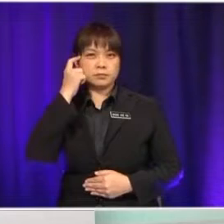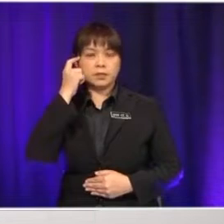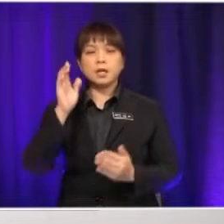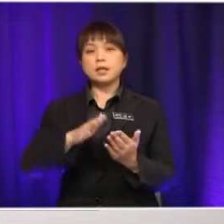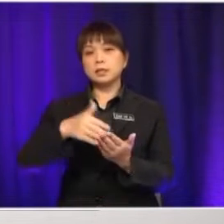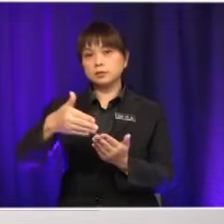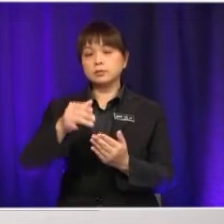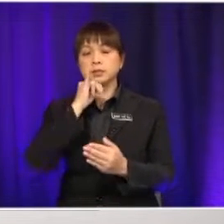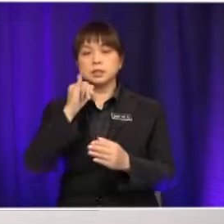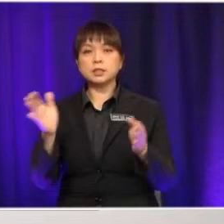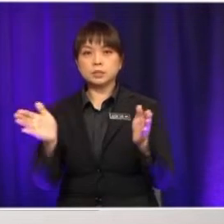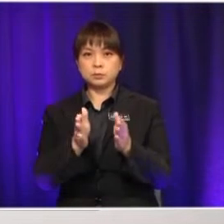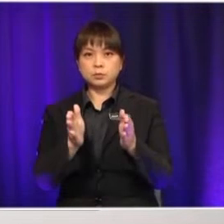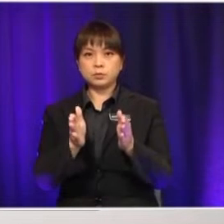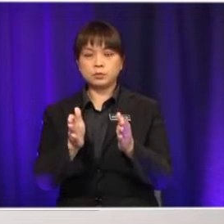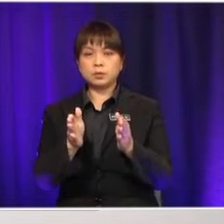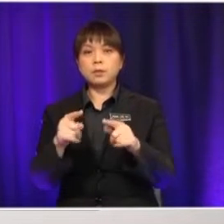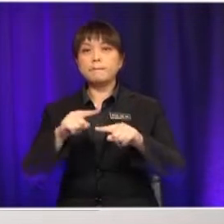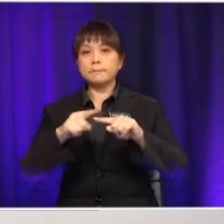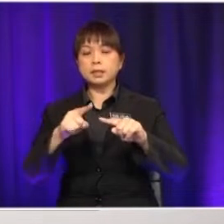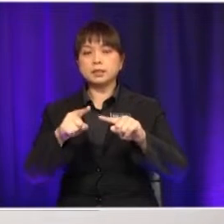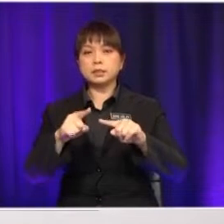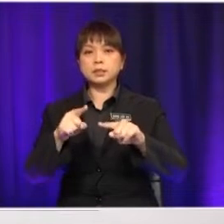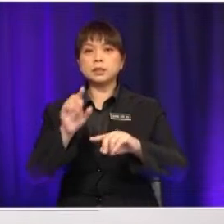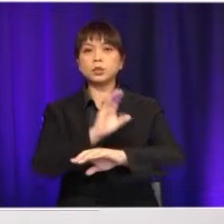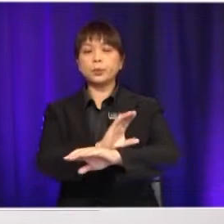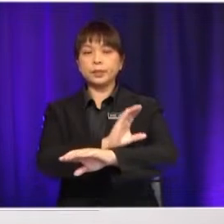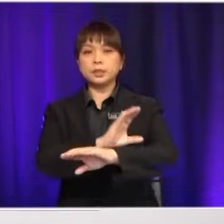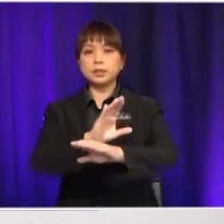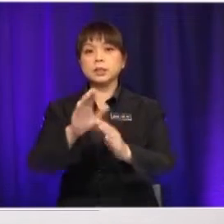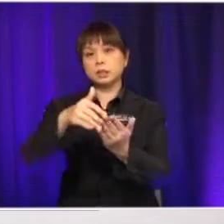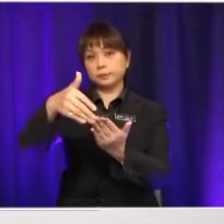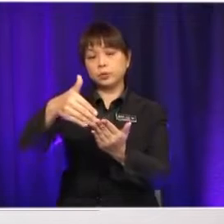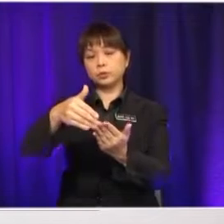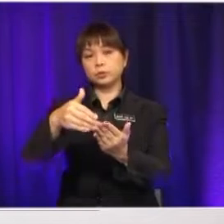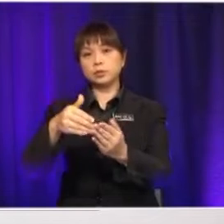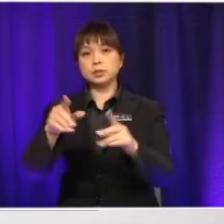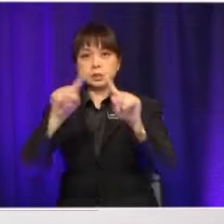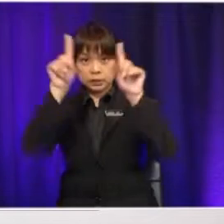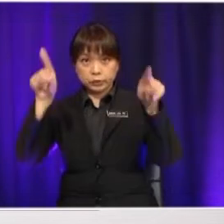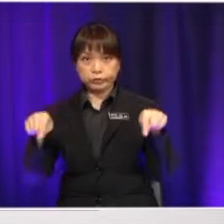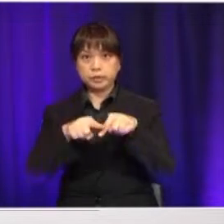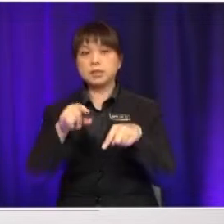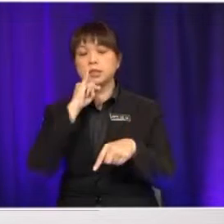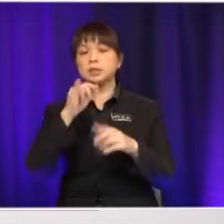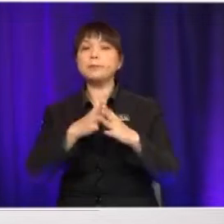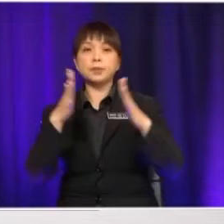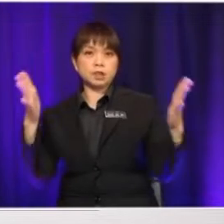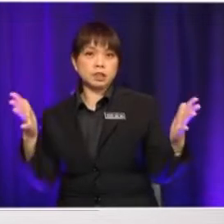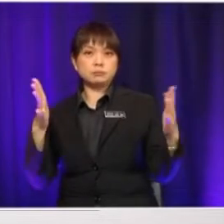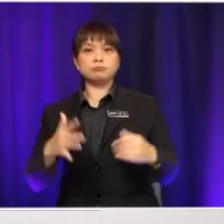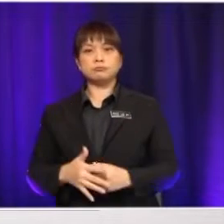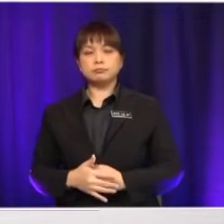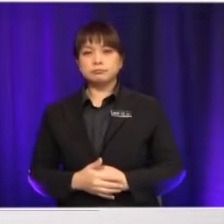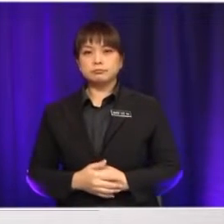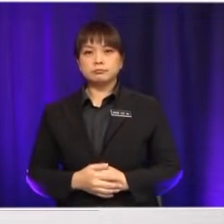small, while the screen of the desktop is big. Okay, talking about the screen, yeah? Laptop is small and the desktop is big. Yes. Okay, yeah. How about